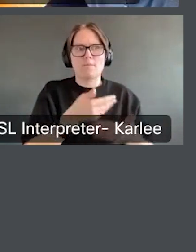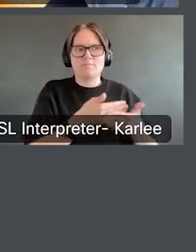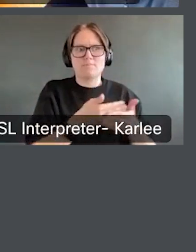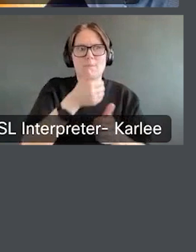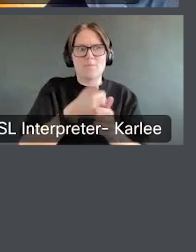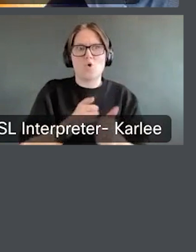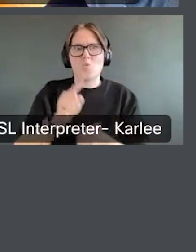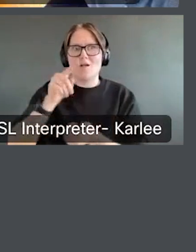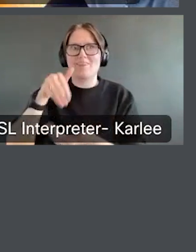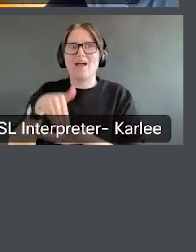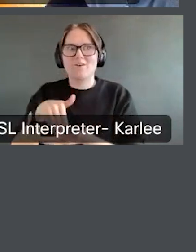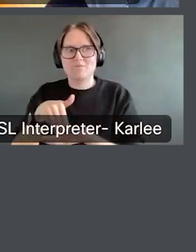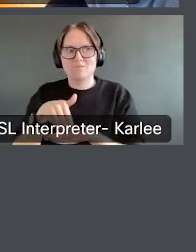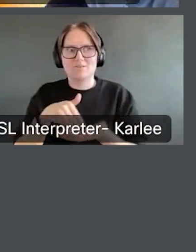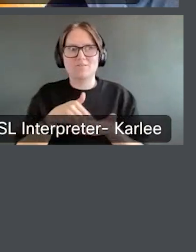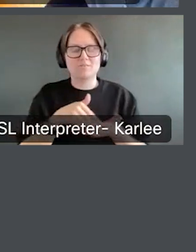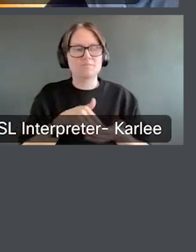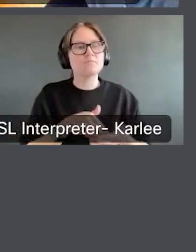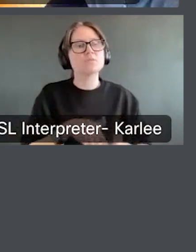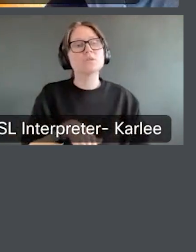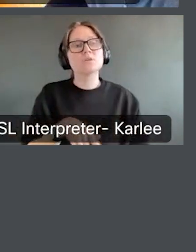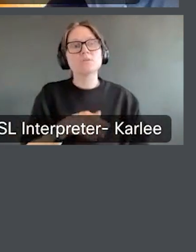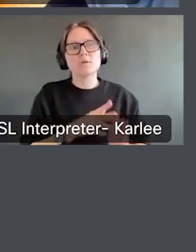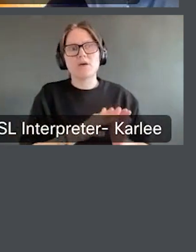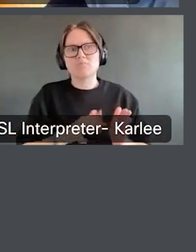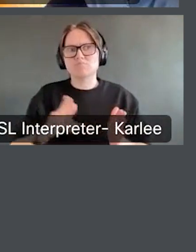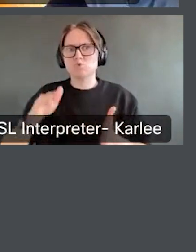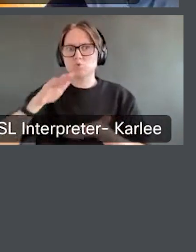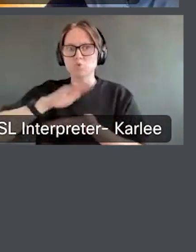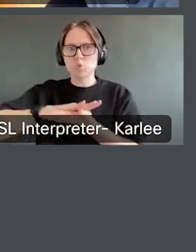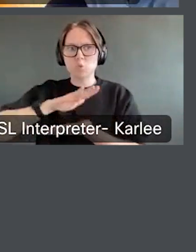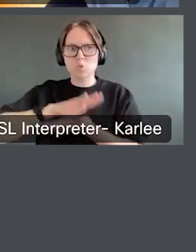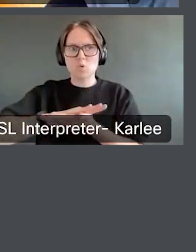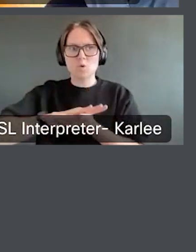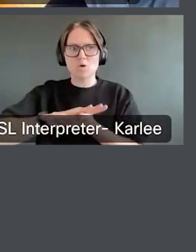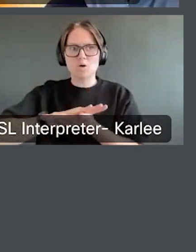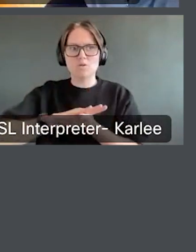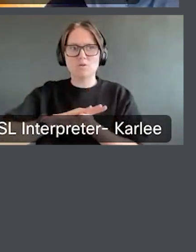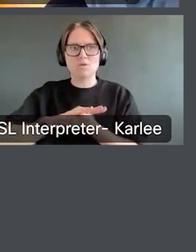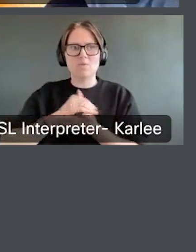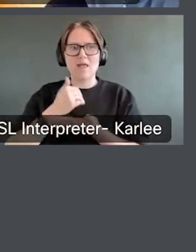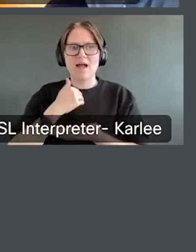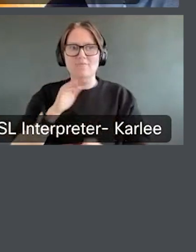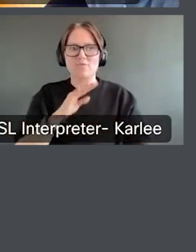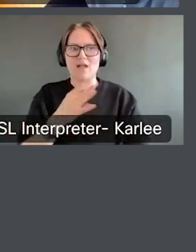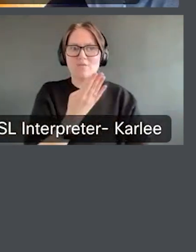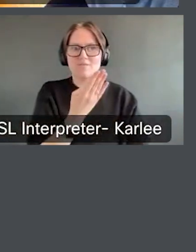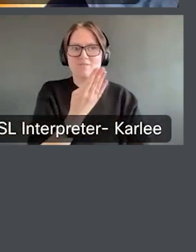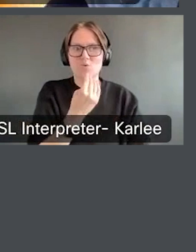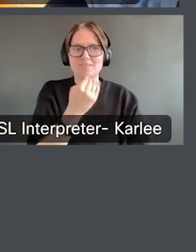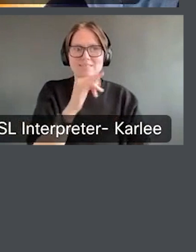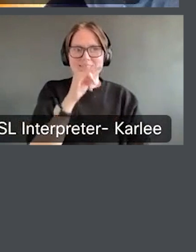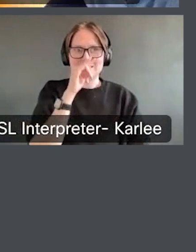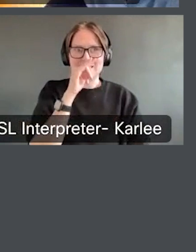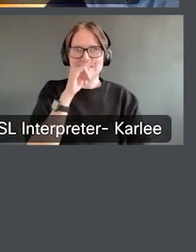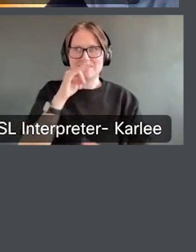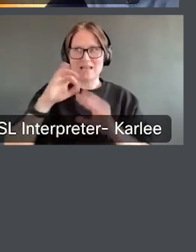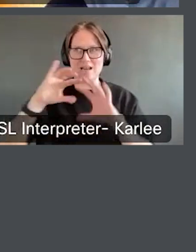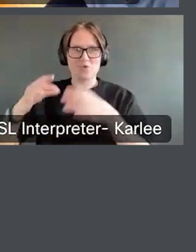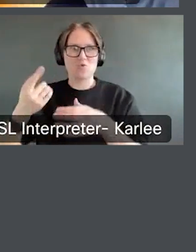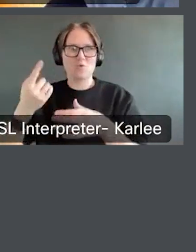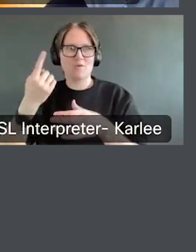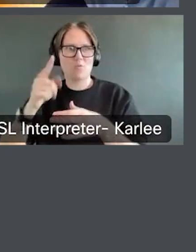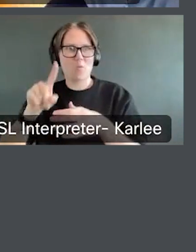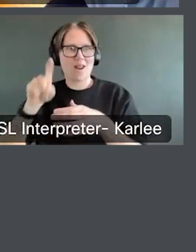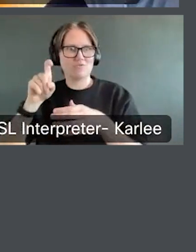school age and reach adolescence, we're getting up to 14 per 100, which indicates, I think, a number of